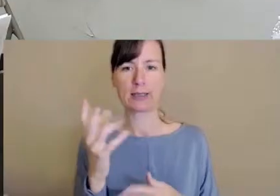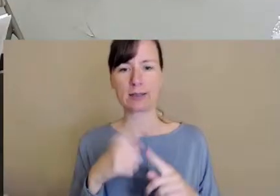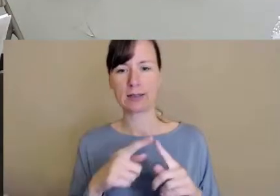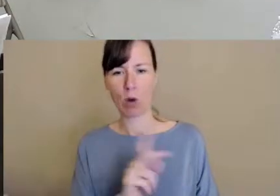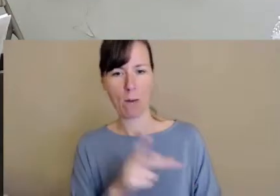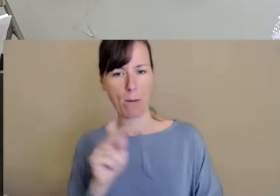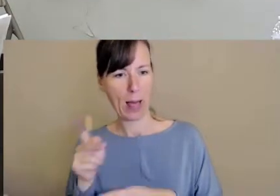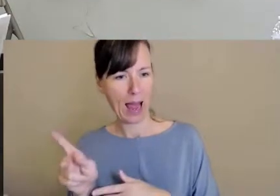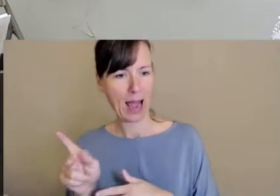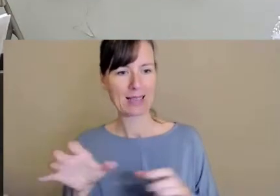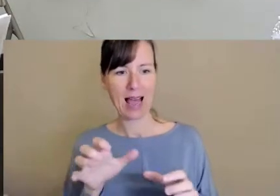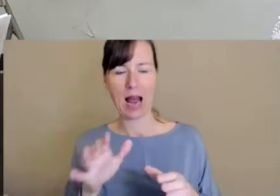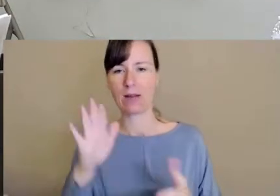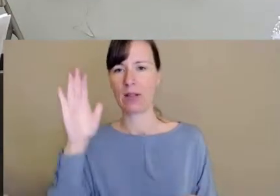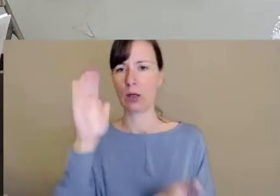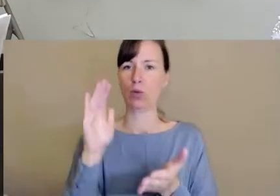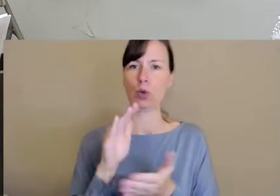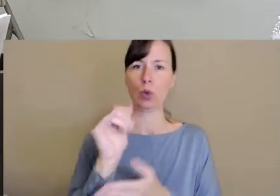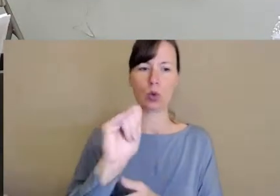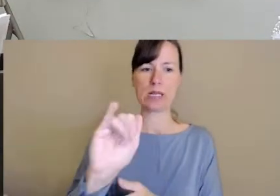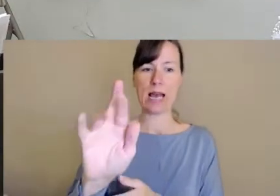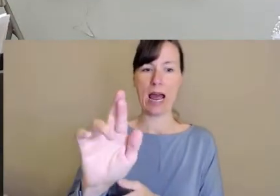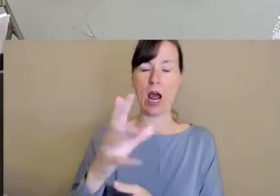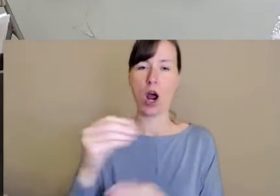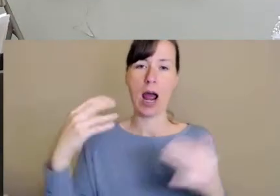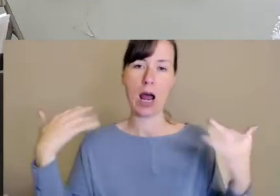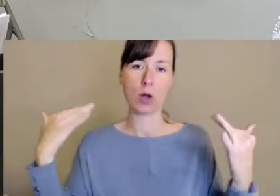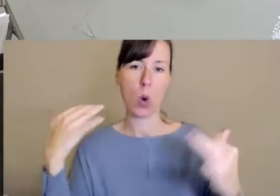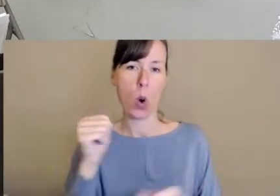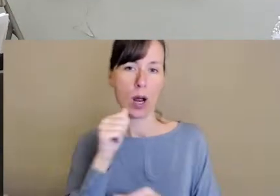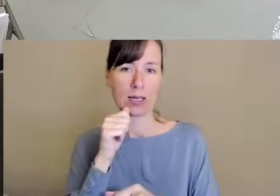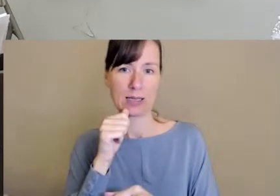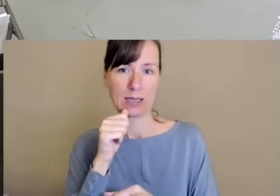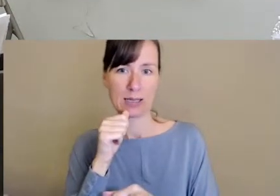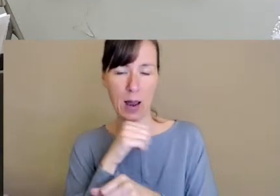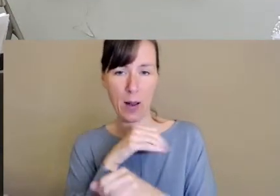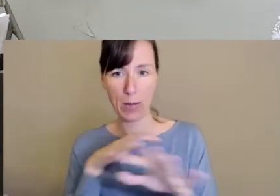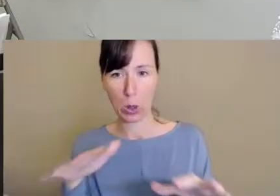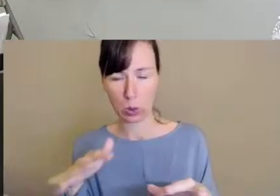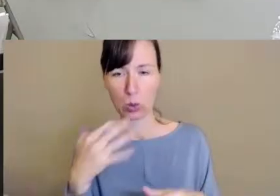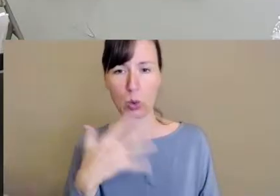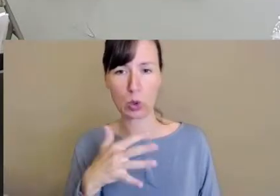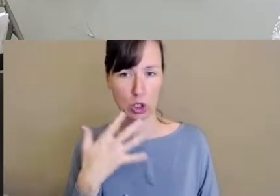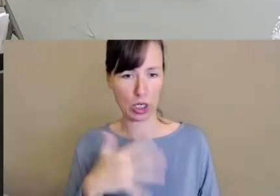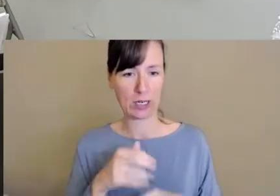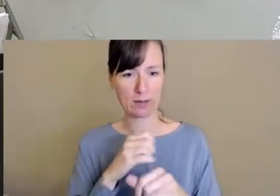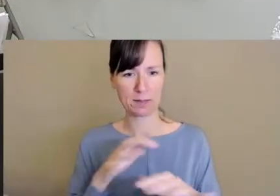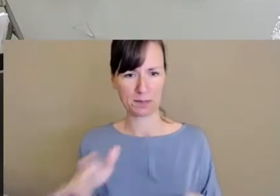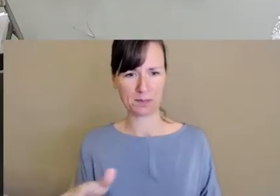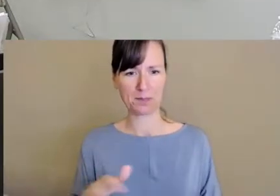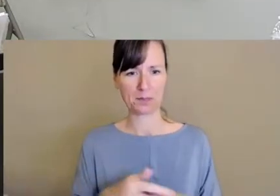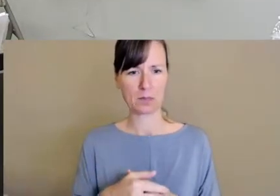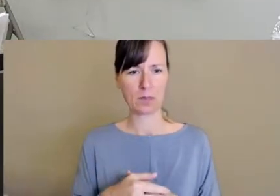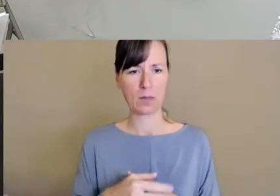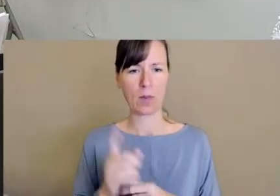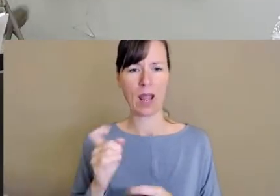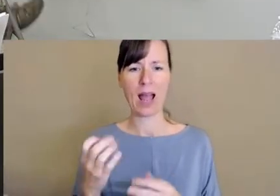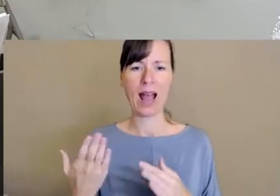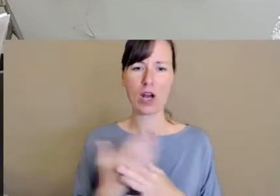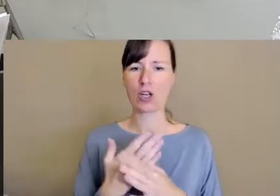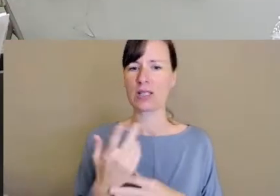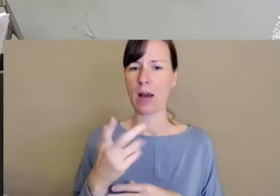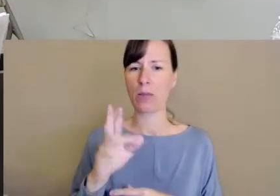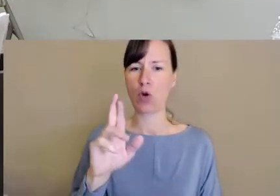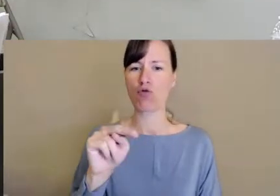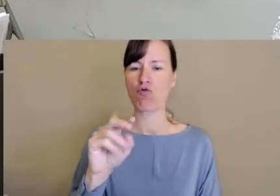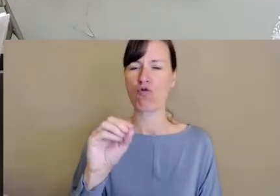the hillsides. The severe flooding of Route 50 would be all the more worse if we didn't have the space. The